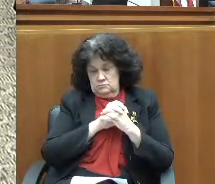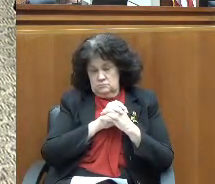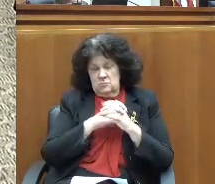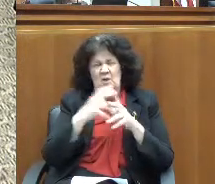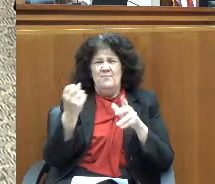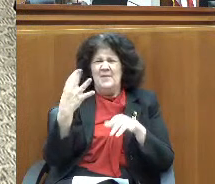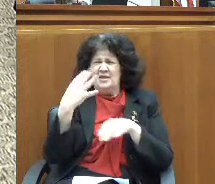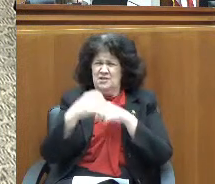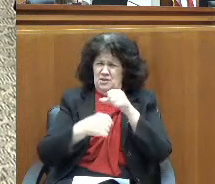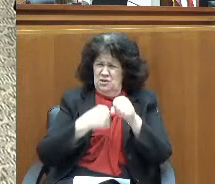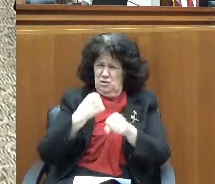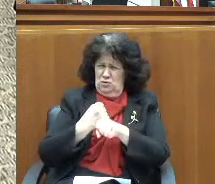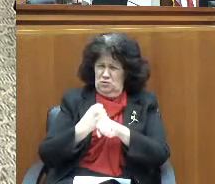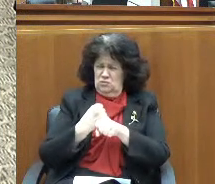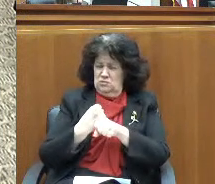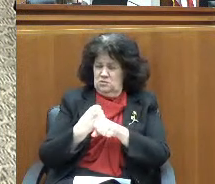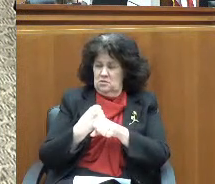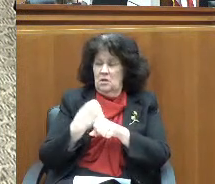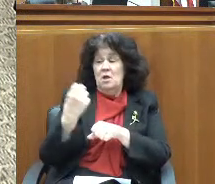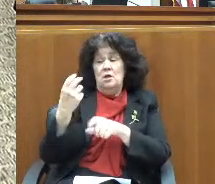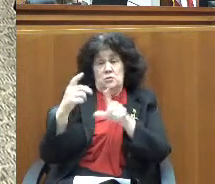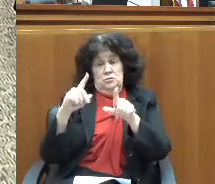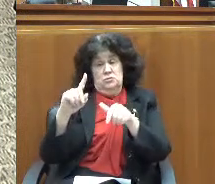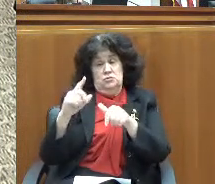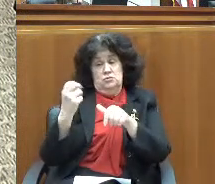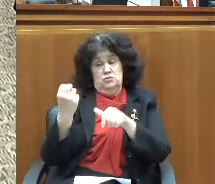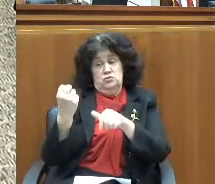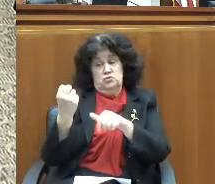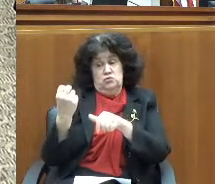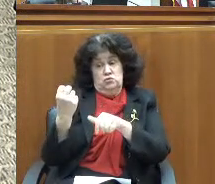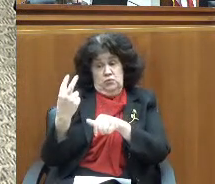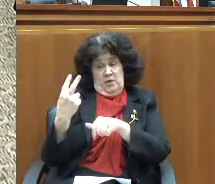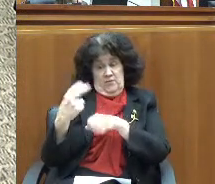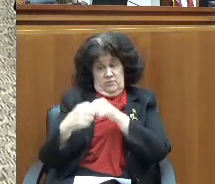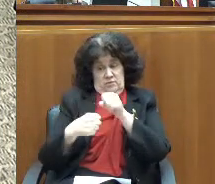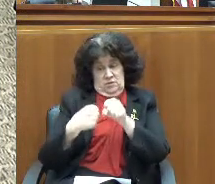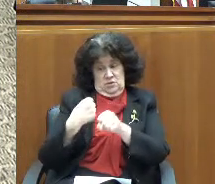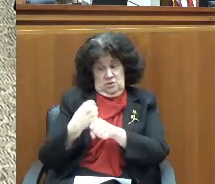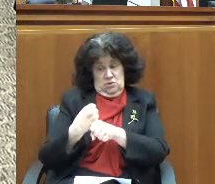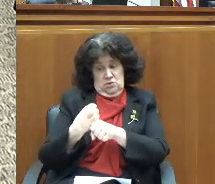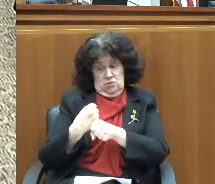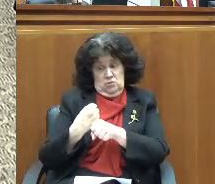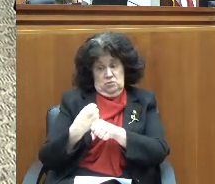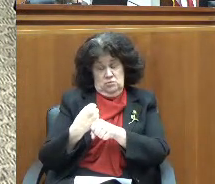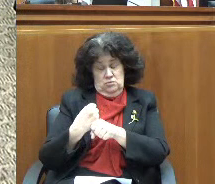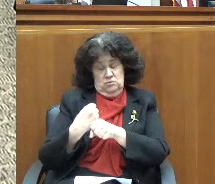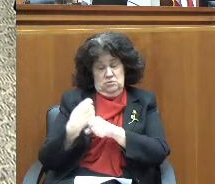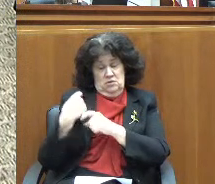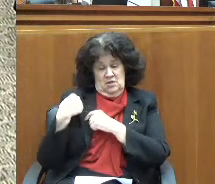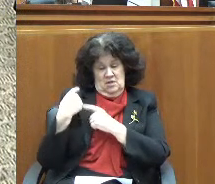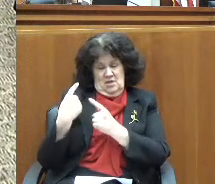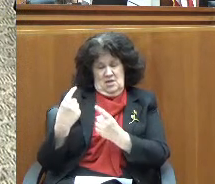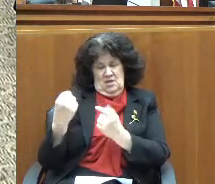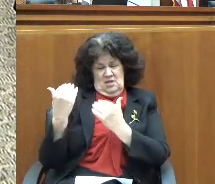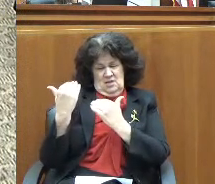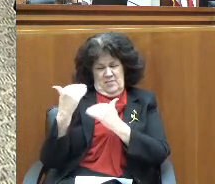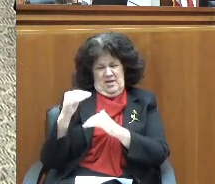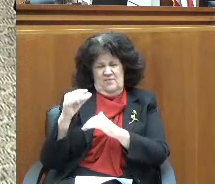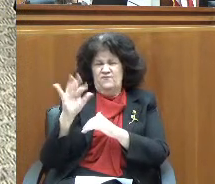How many years has it been to? 12 years since his last conviction. And we have a statute, the limitation is how many years?